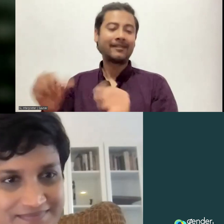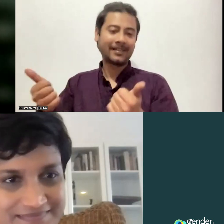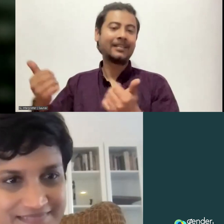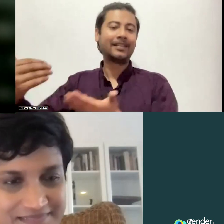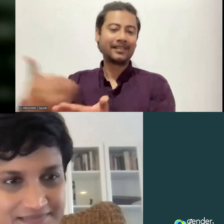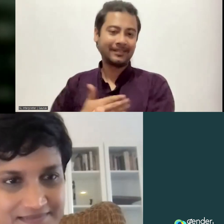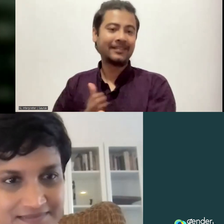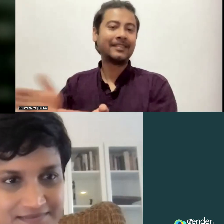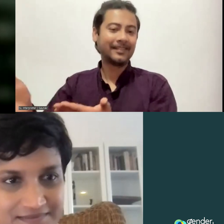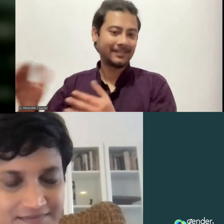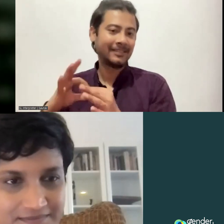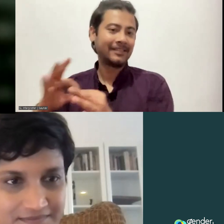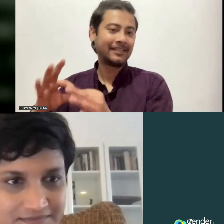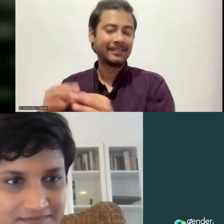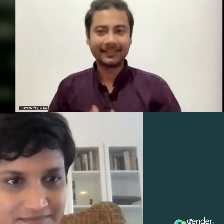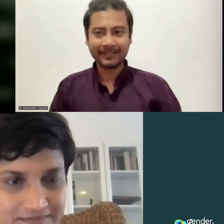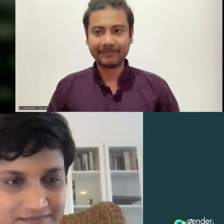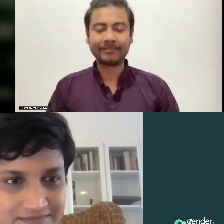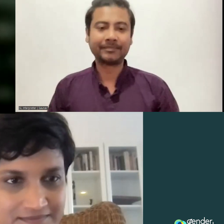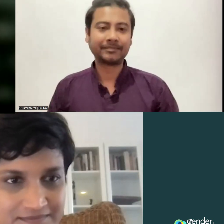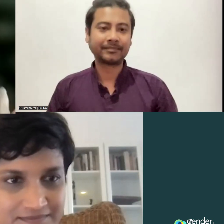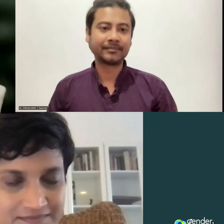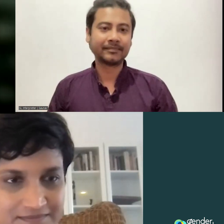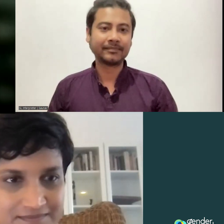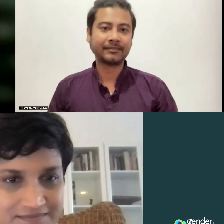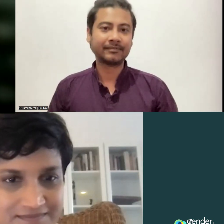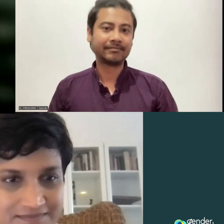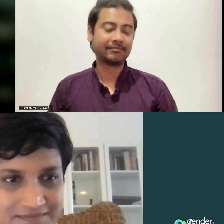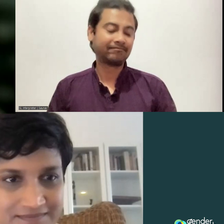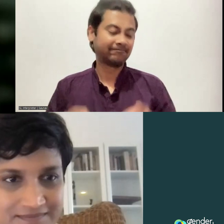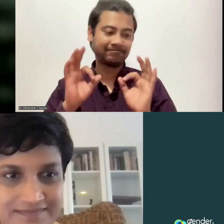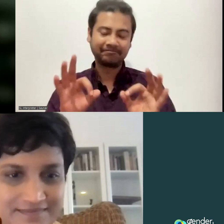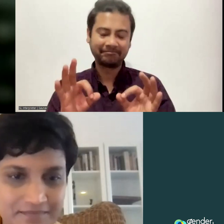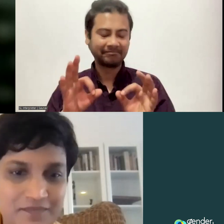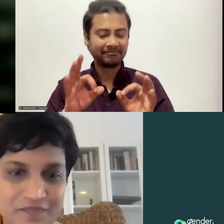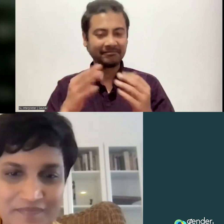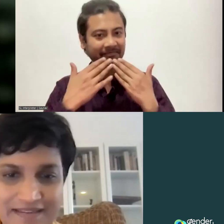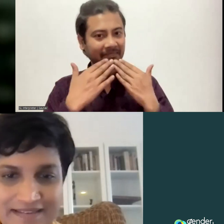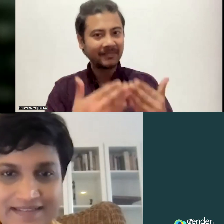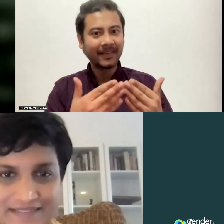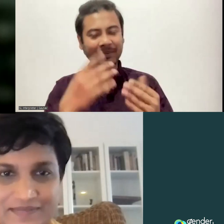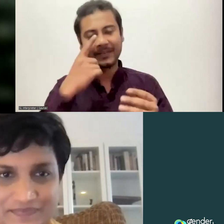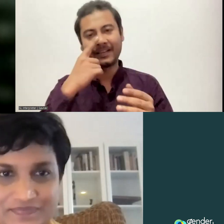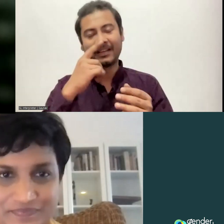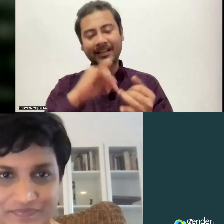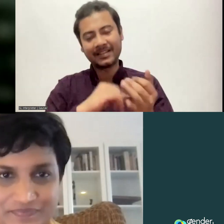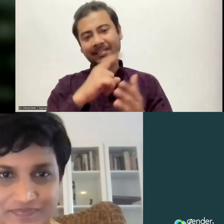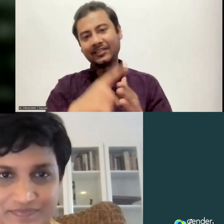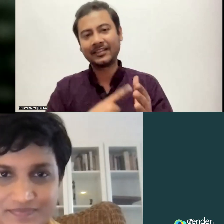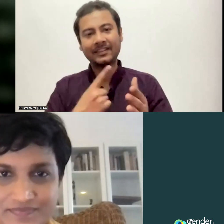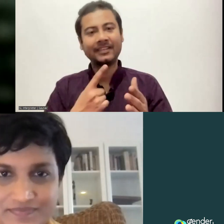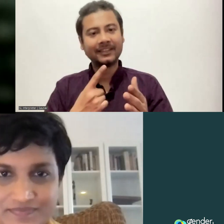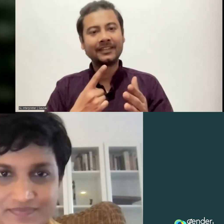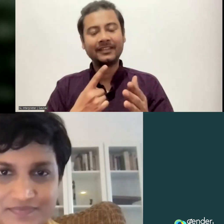extraordinary example, right? It's an example, and it also again resonates with the work that, Shambhavi, Jyotsna and I do for gender-rich work,